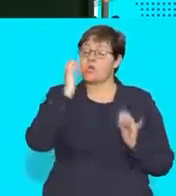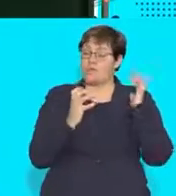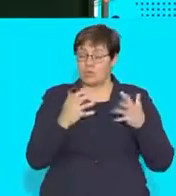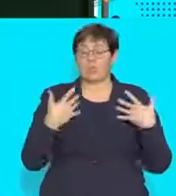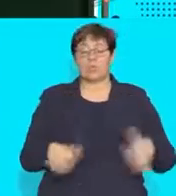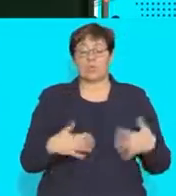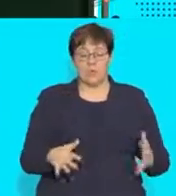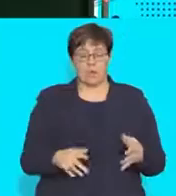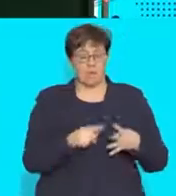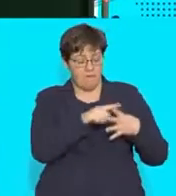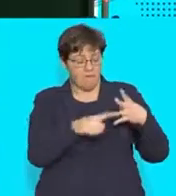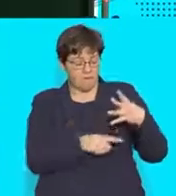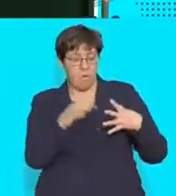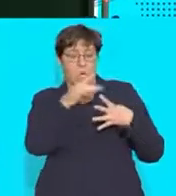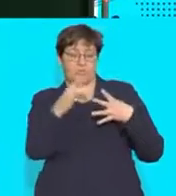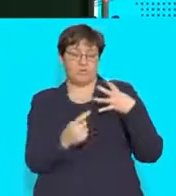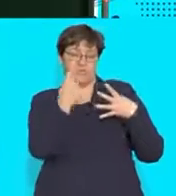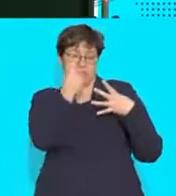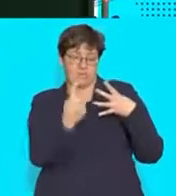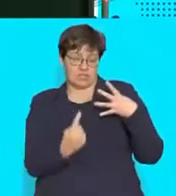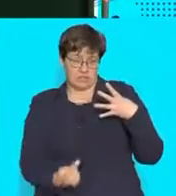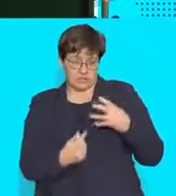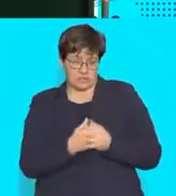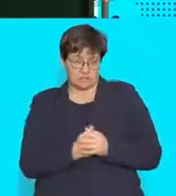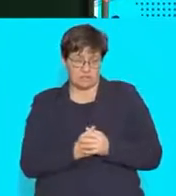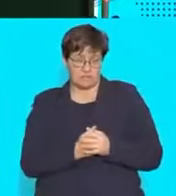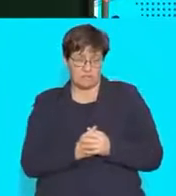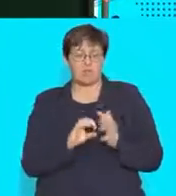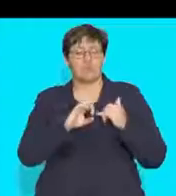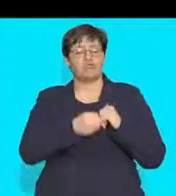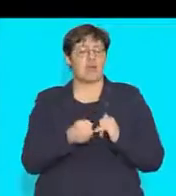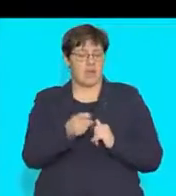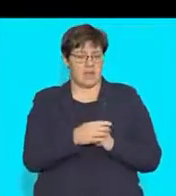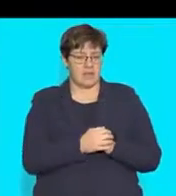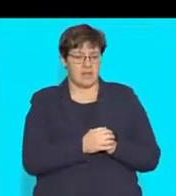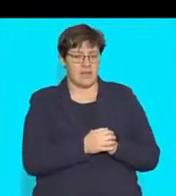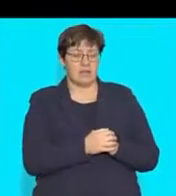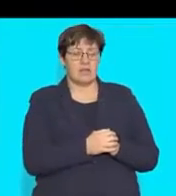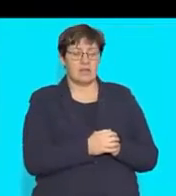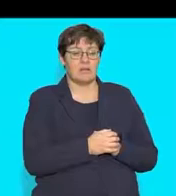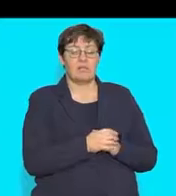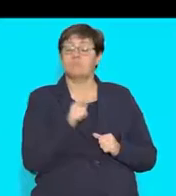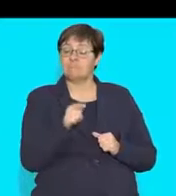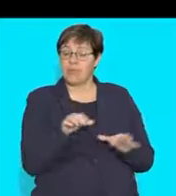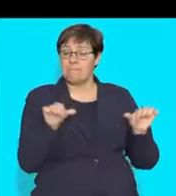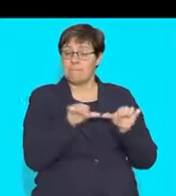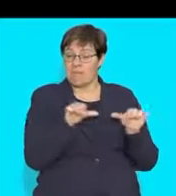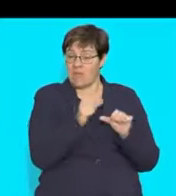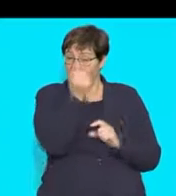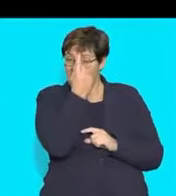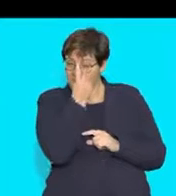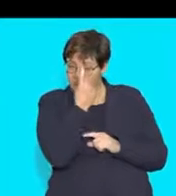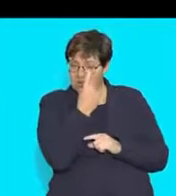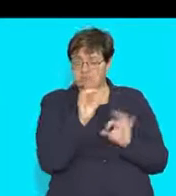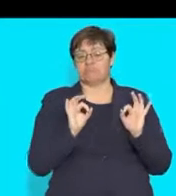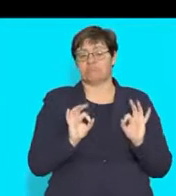very confusing when you have 4 possible options for each answer. Let's attempt that. Again, it's a good way to measure